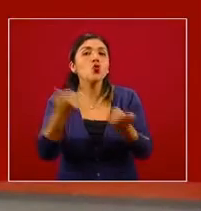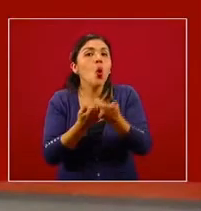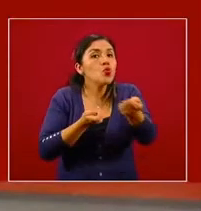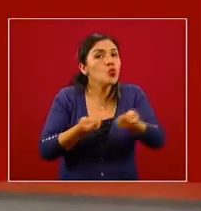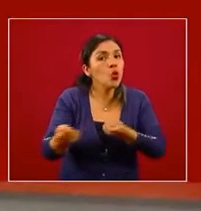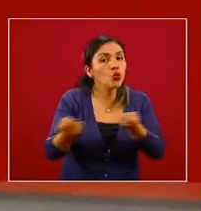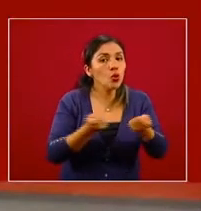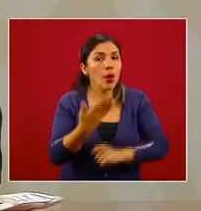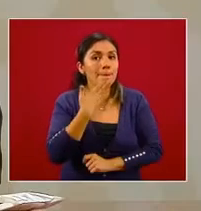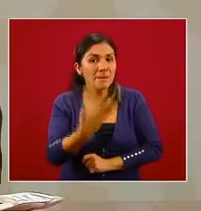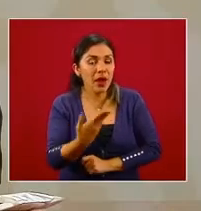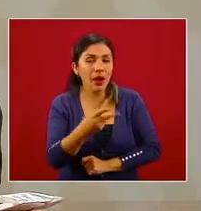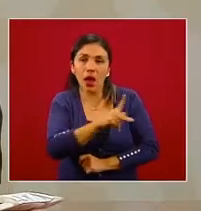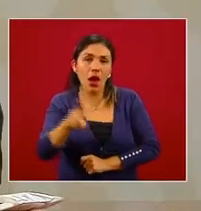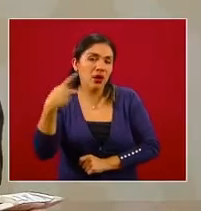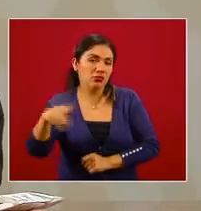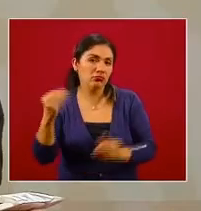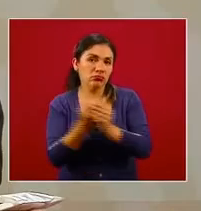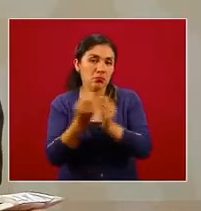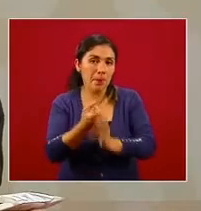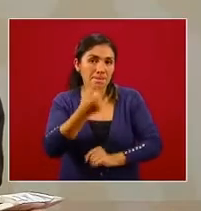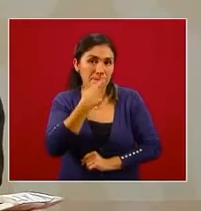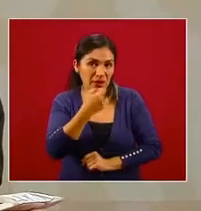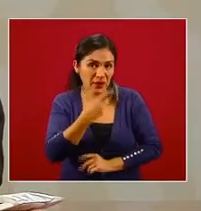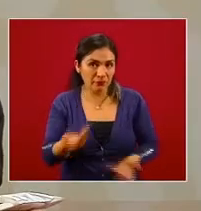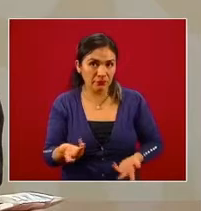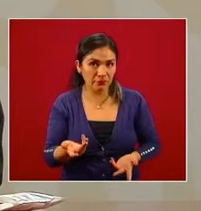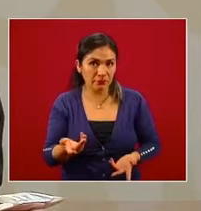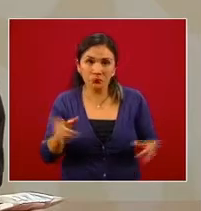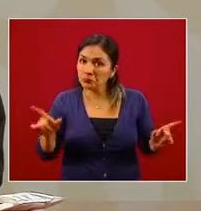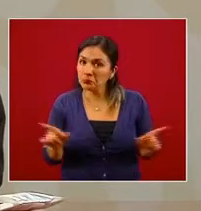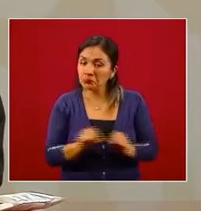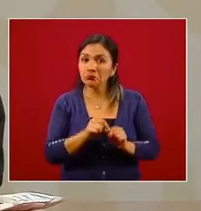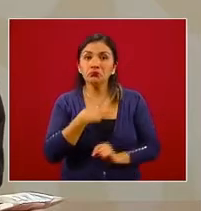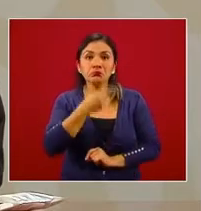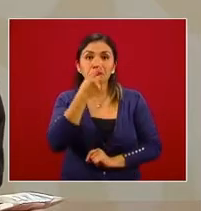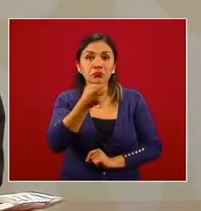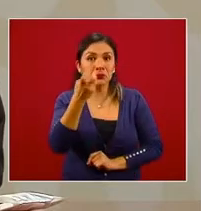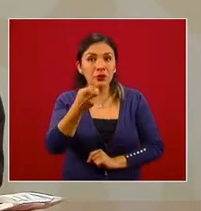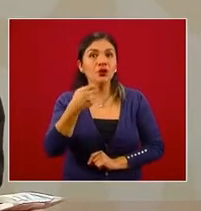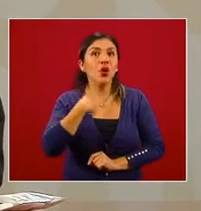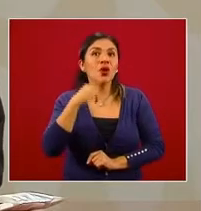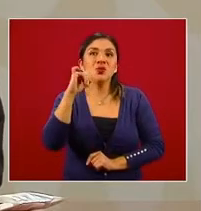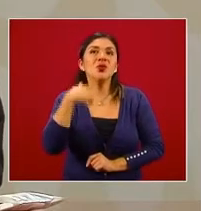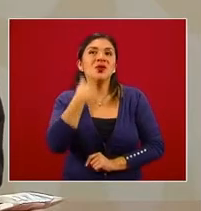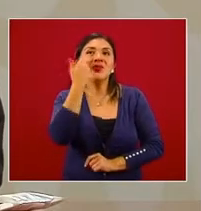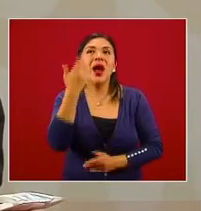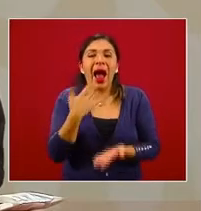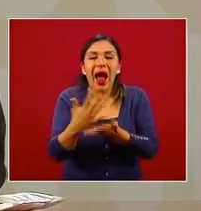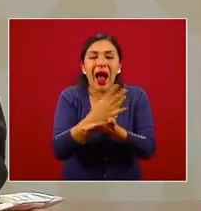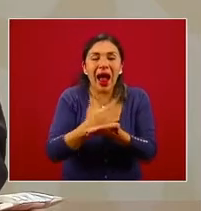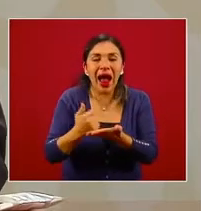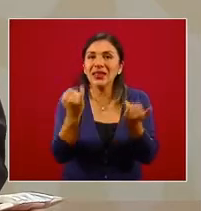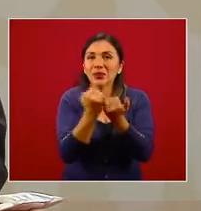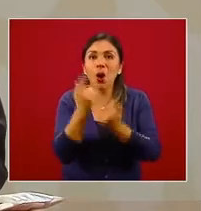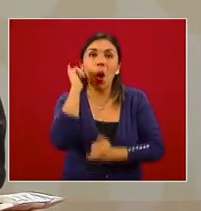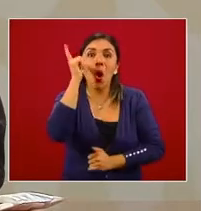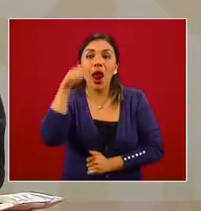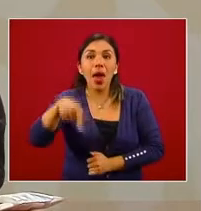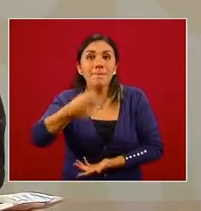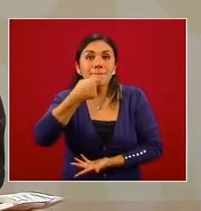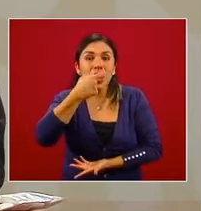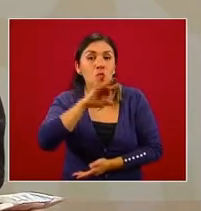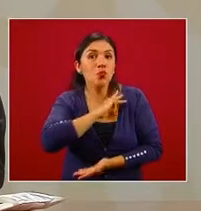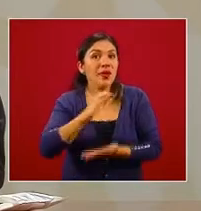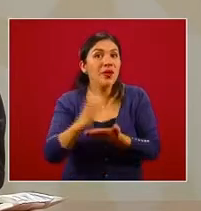drug remdesivir could be used under very specific situations and conditions. So I'm very excited, and so is the